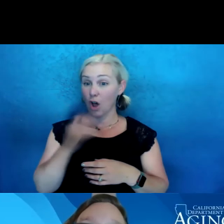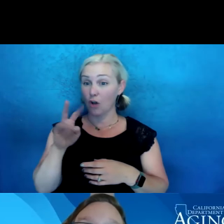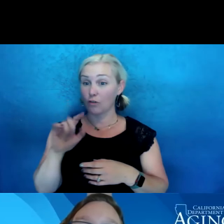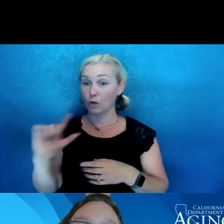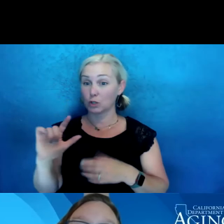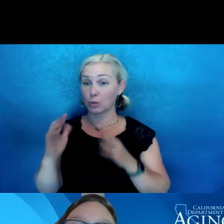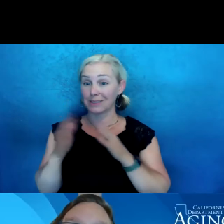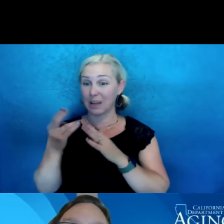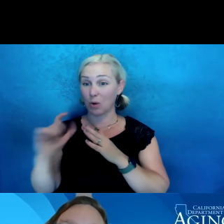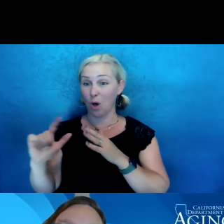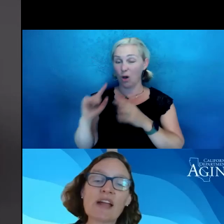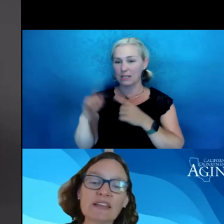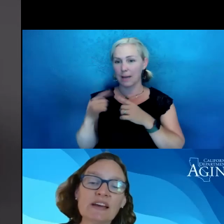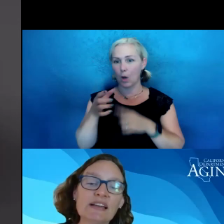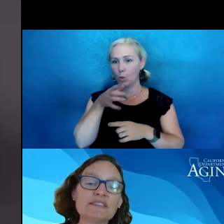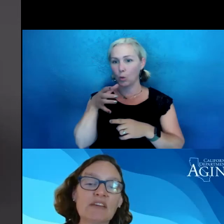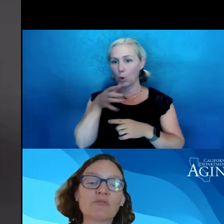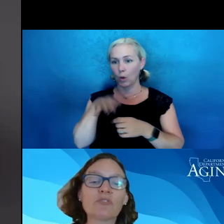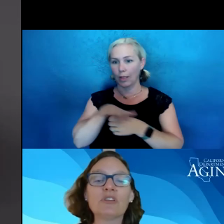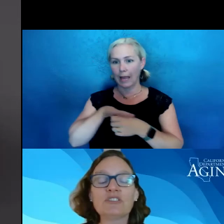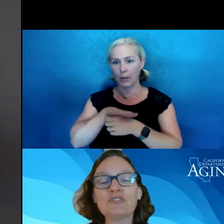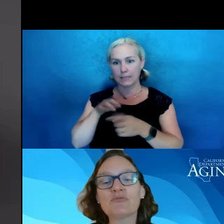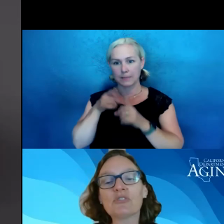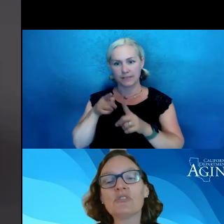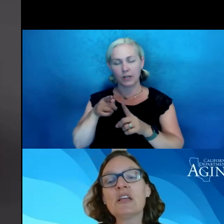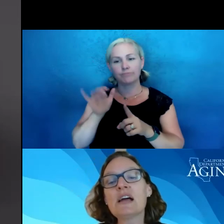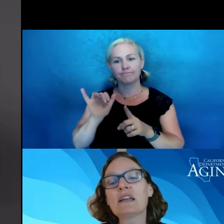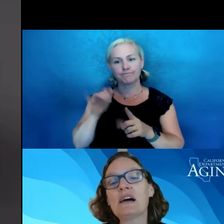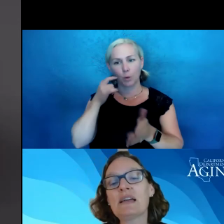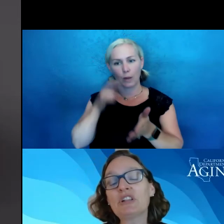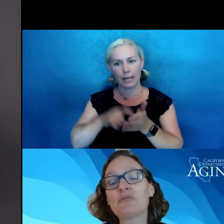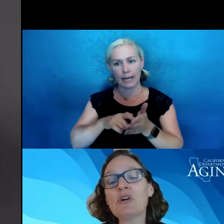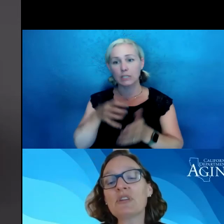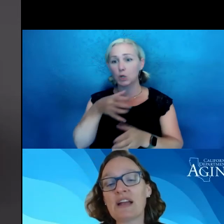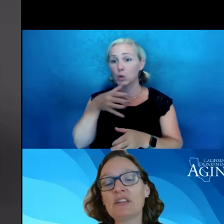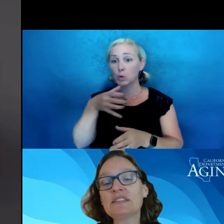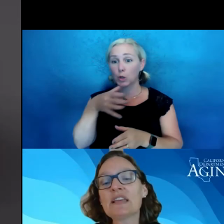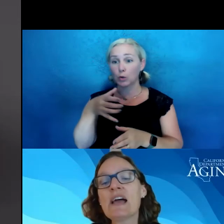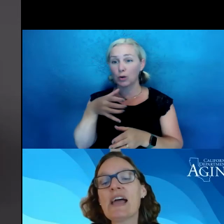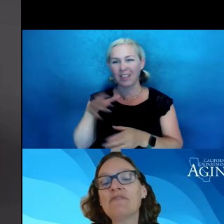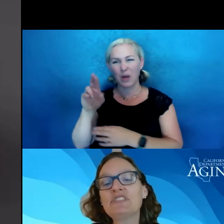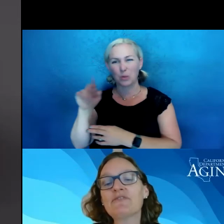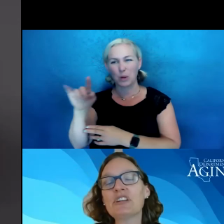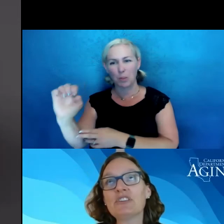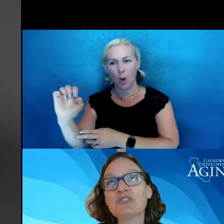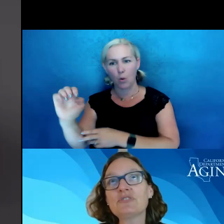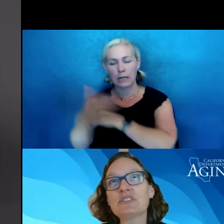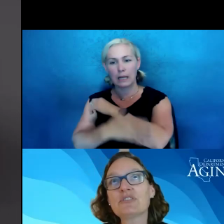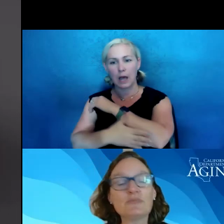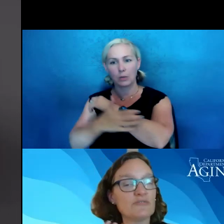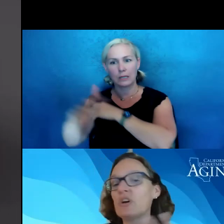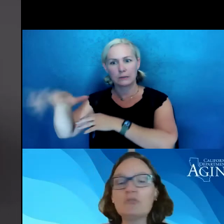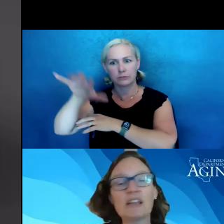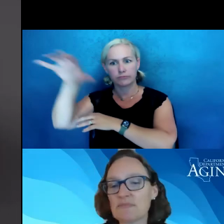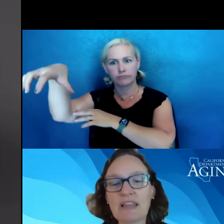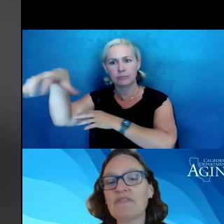rural specifically, because we do recognize that rural and particularly the remote counties have different issues in